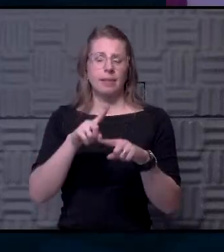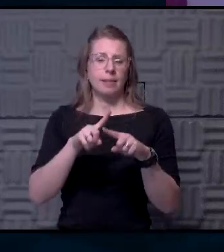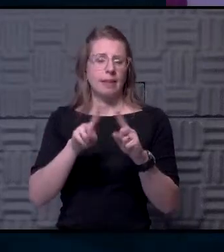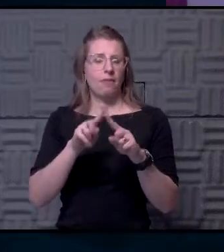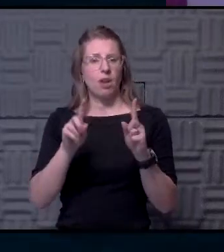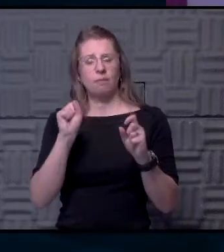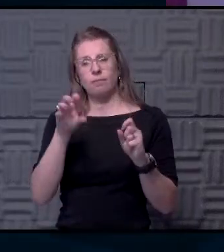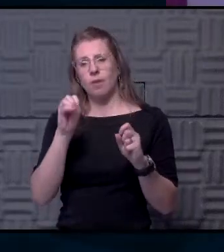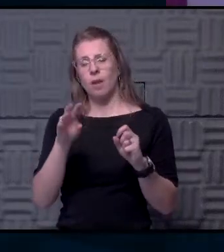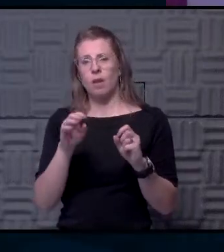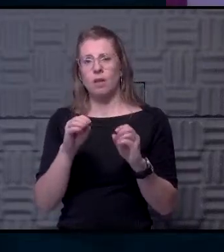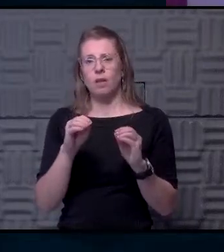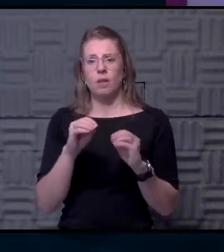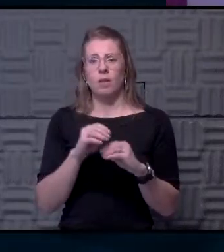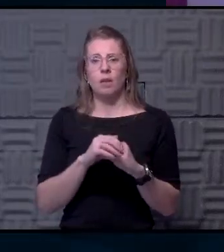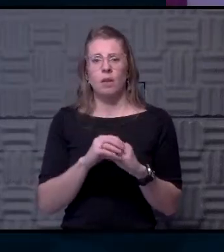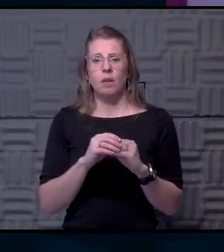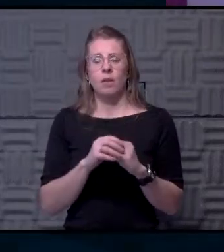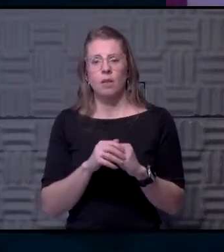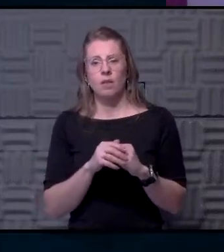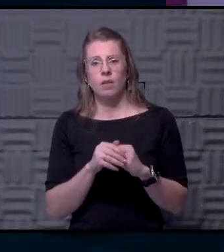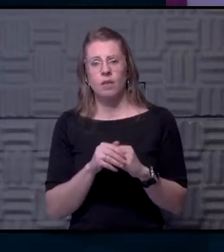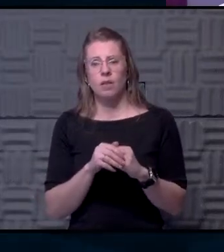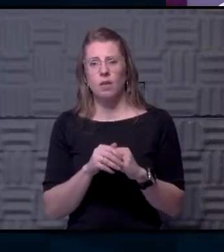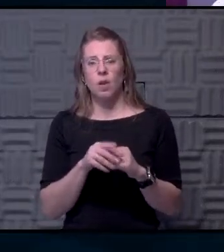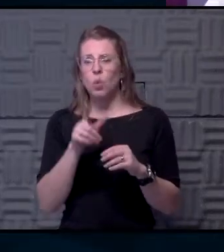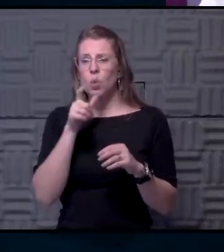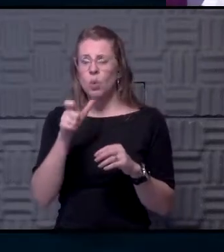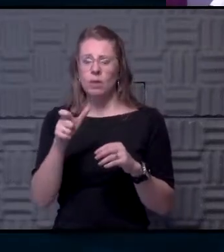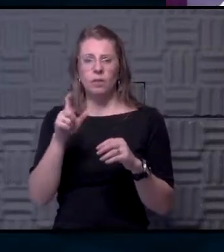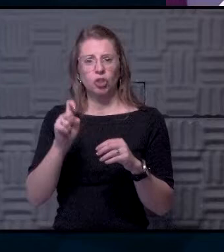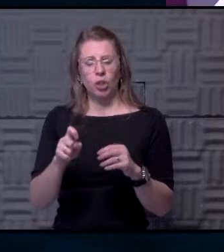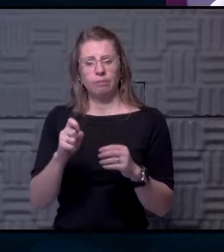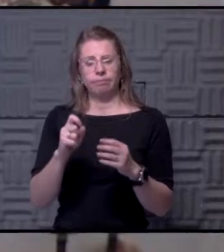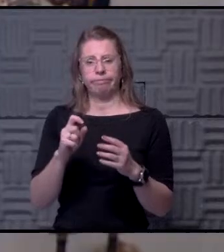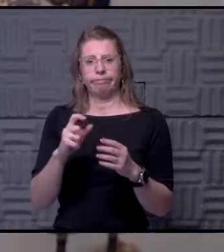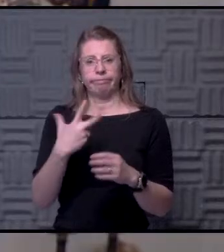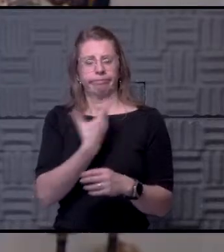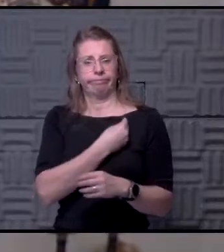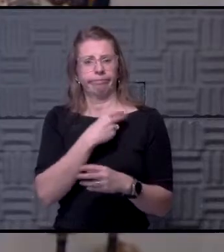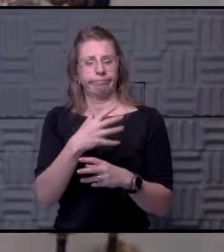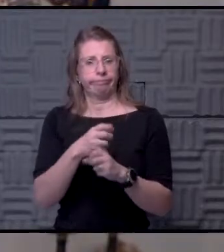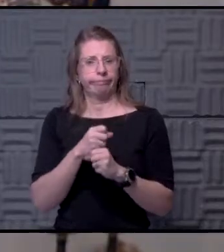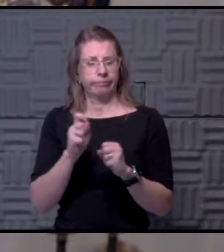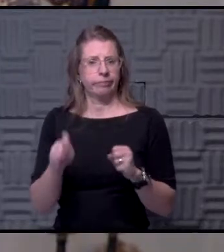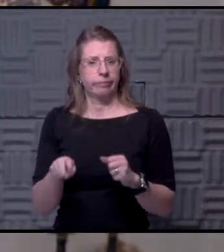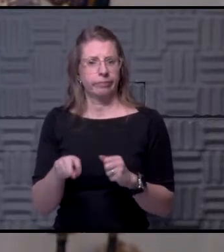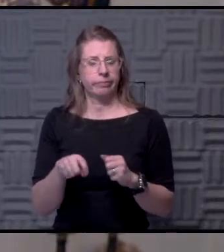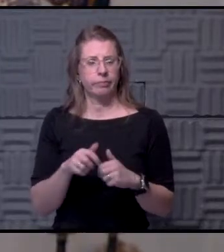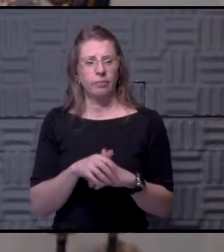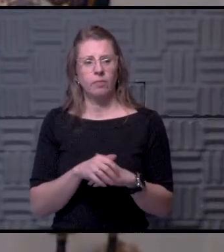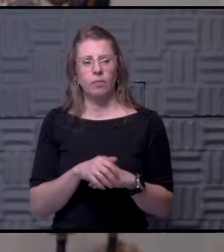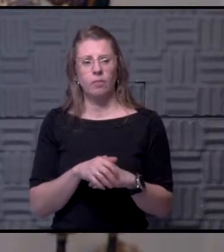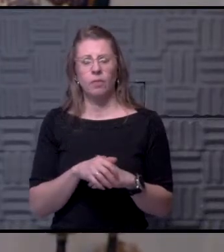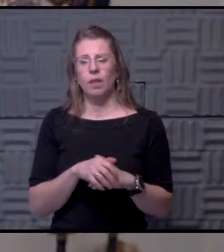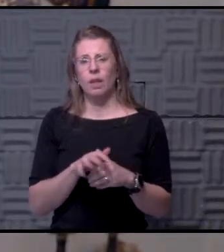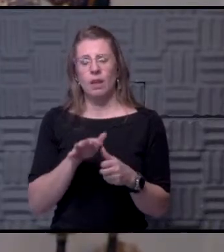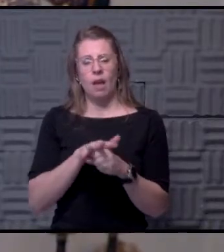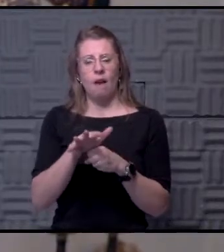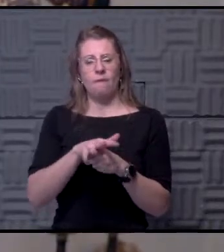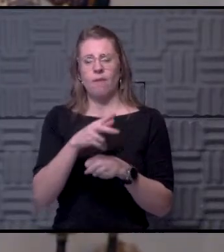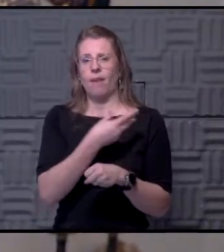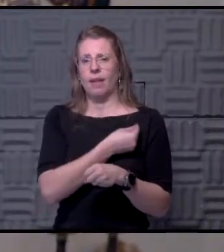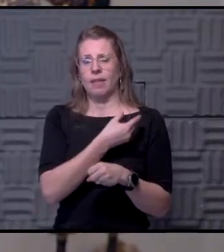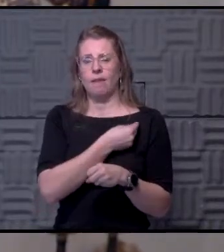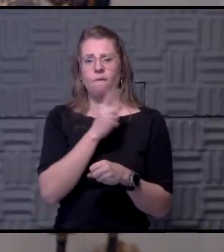there. Why isn't age a more powerful analytic for who should get the vaccine? We've had enough vaccine for all those